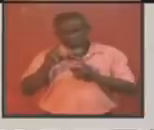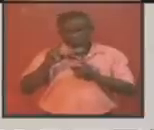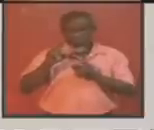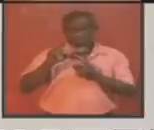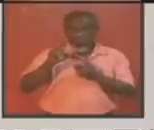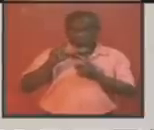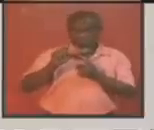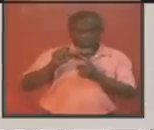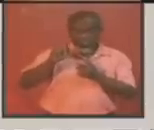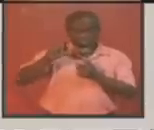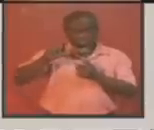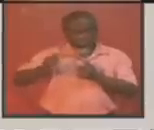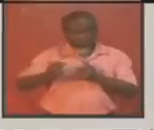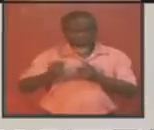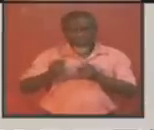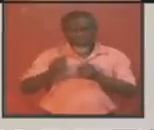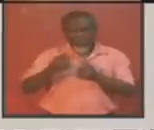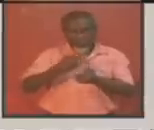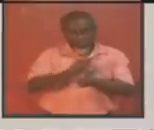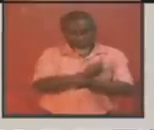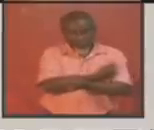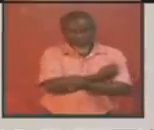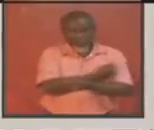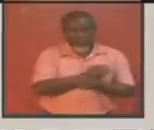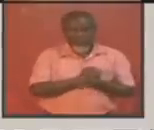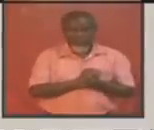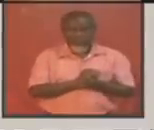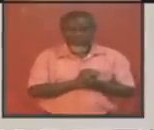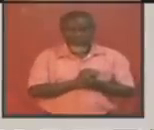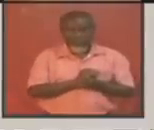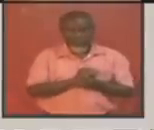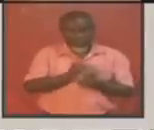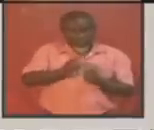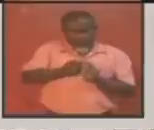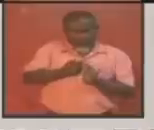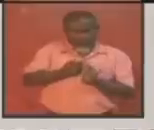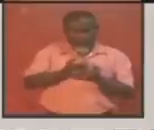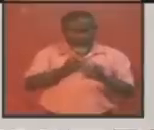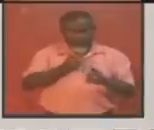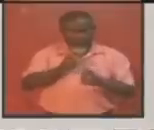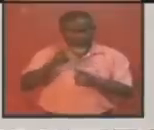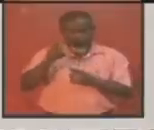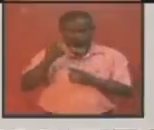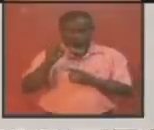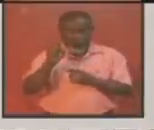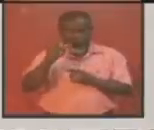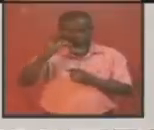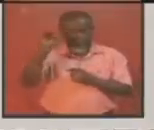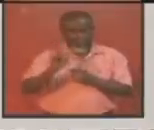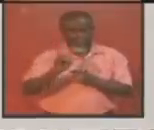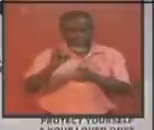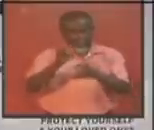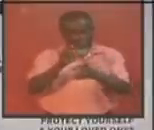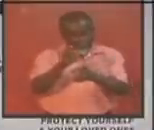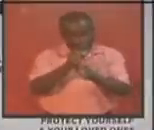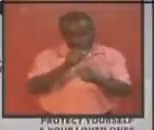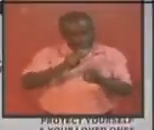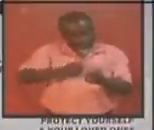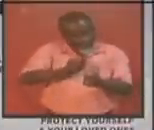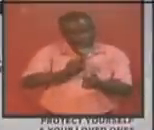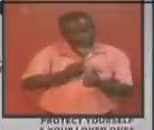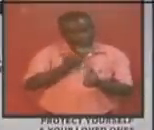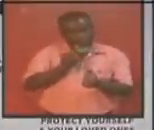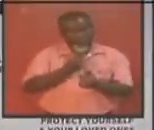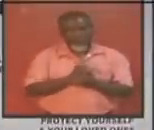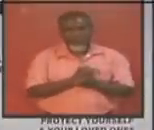as our first tranche of the 20%. So that's a little breakdown in terms of the figures, just to repeat. Thank you very much.